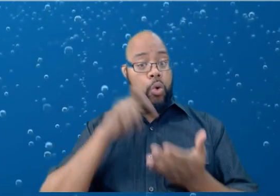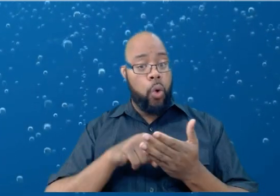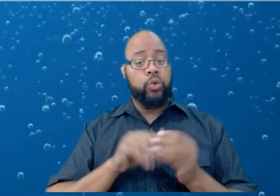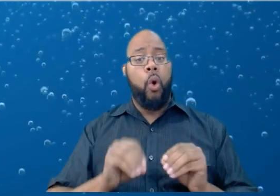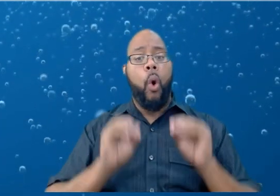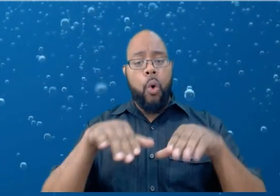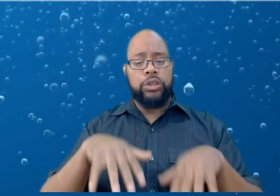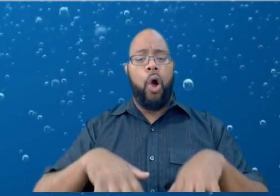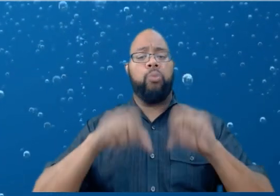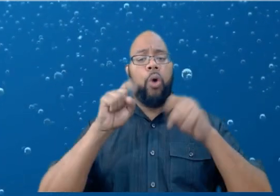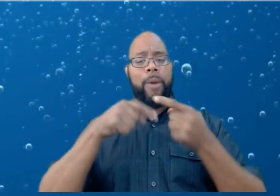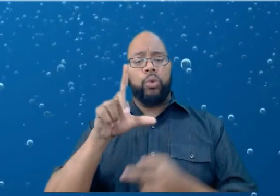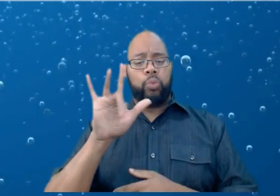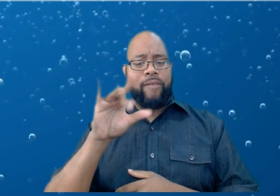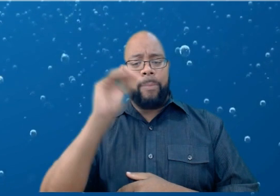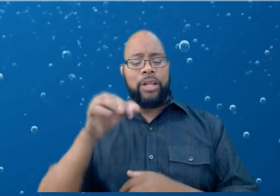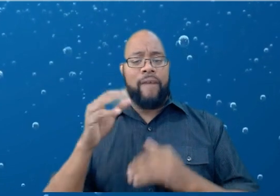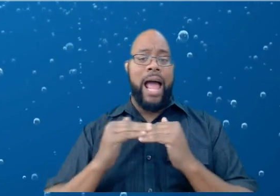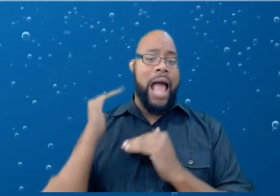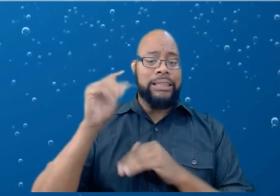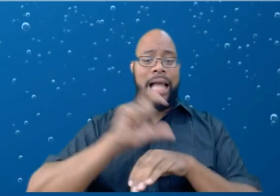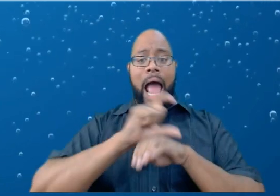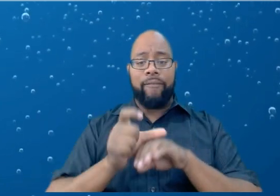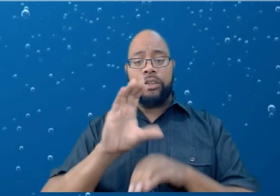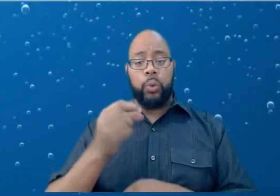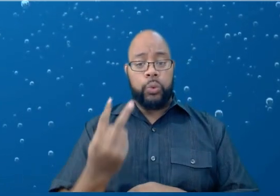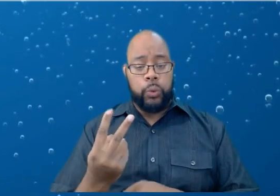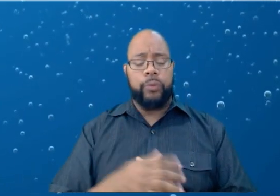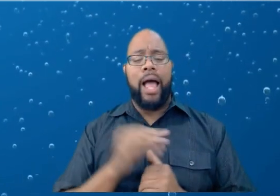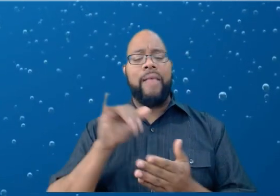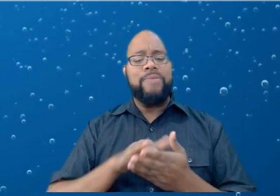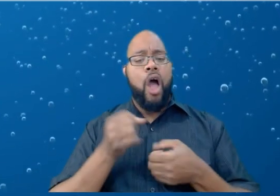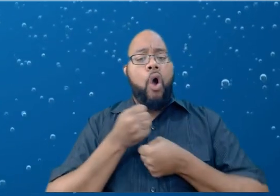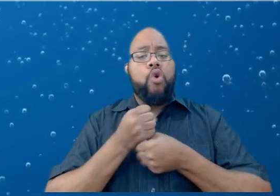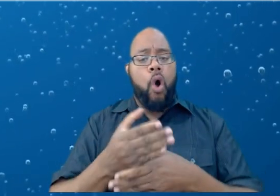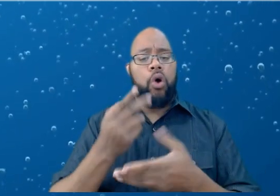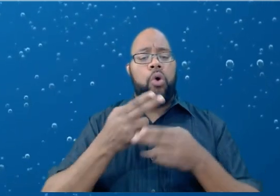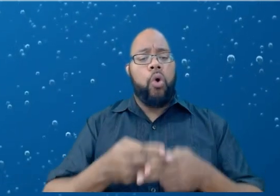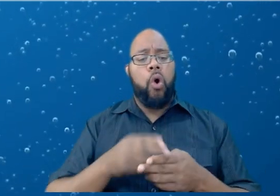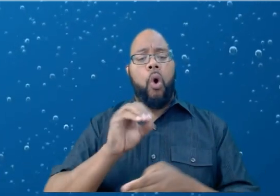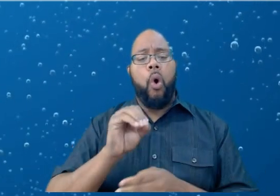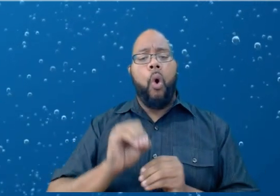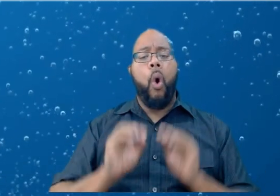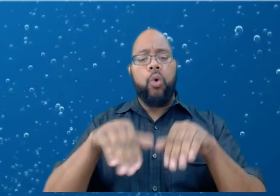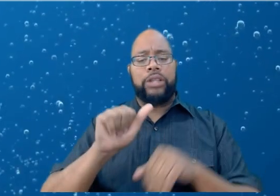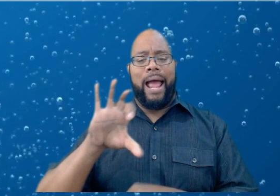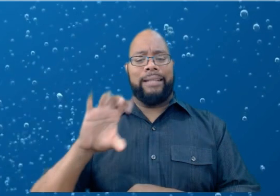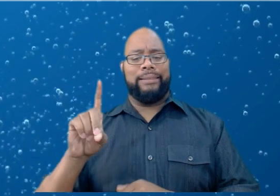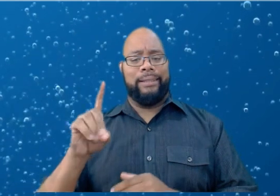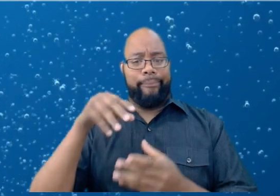is that the ocean absorbs about 25% of excess atmospheric CO2, and this causes what we call